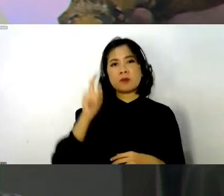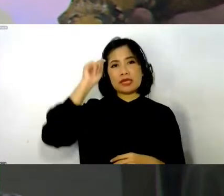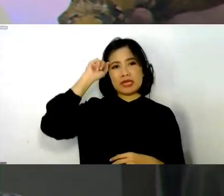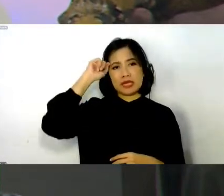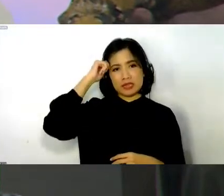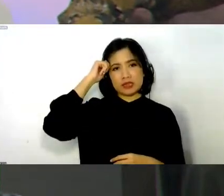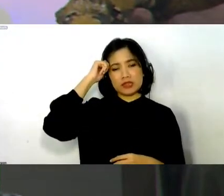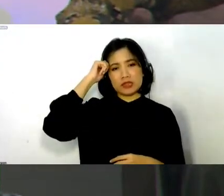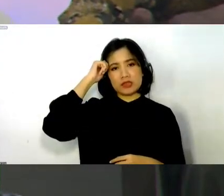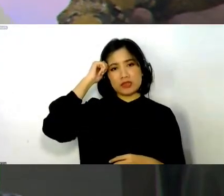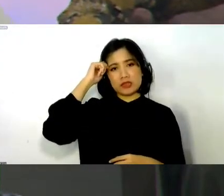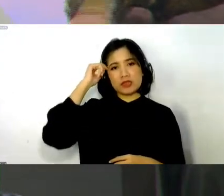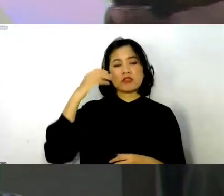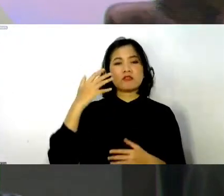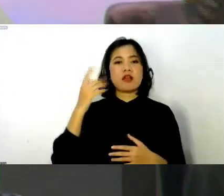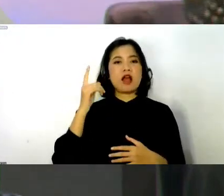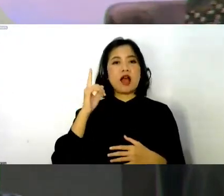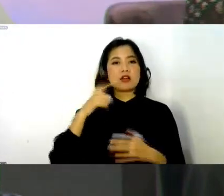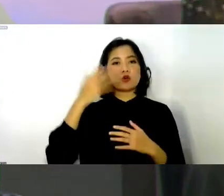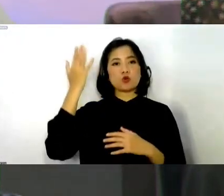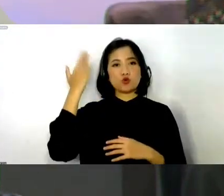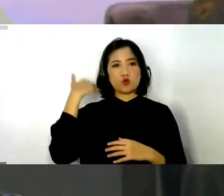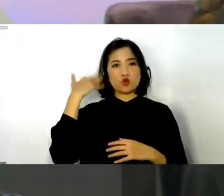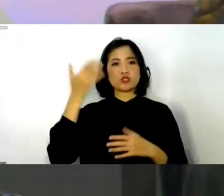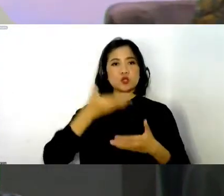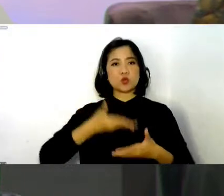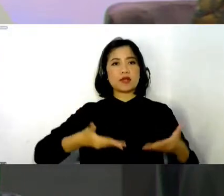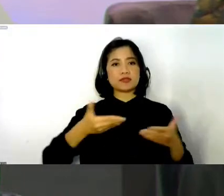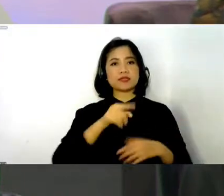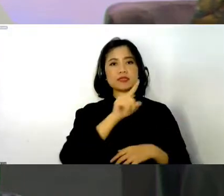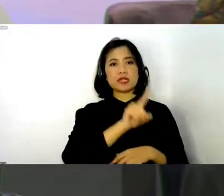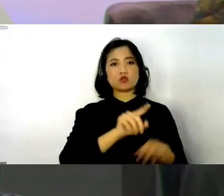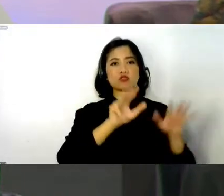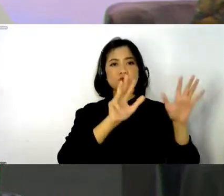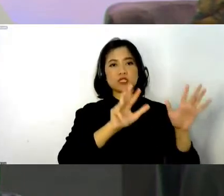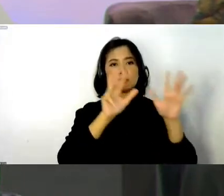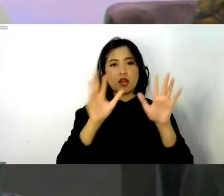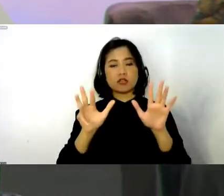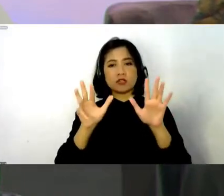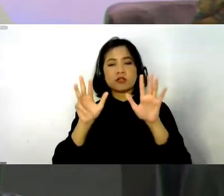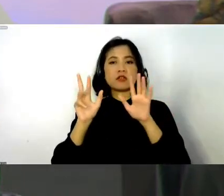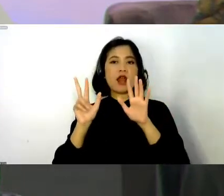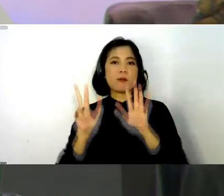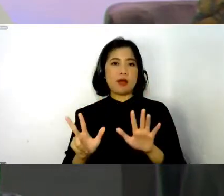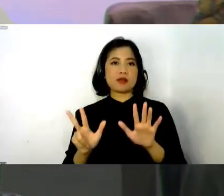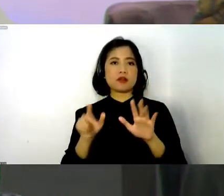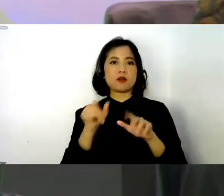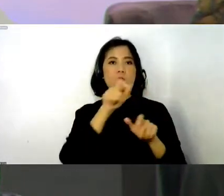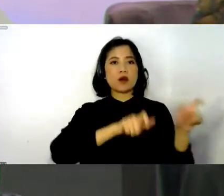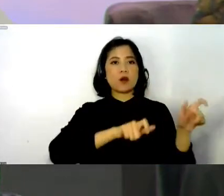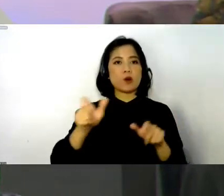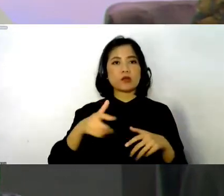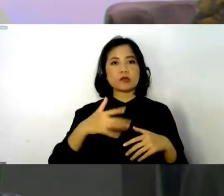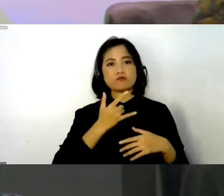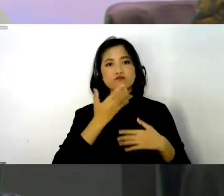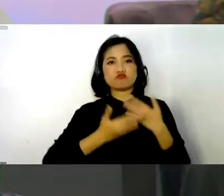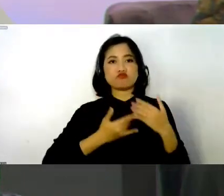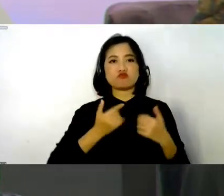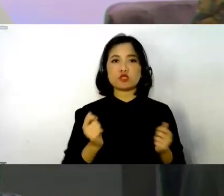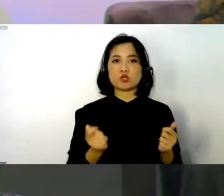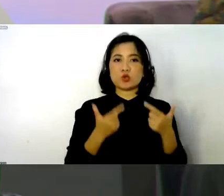saying, okay, building the road, or building here, building there, but you have to have a real program to